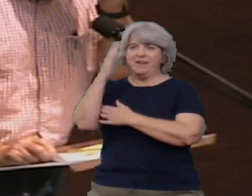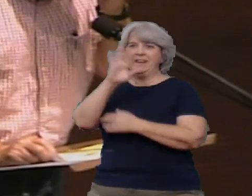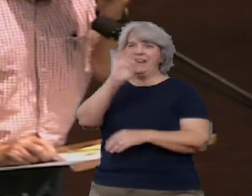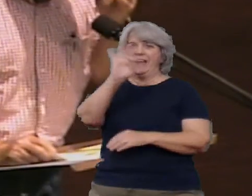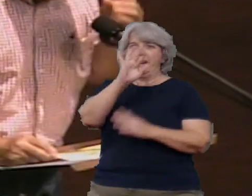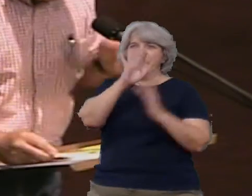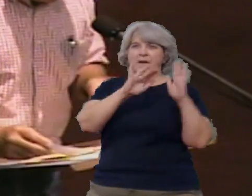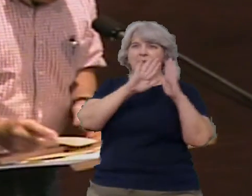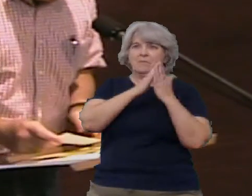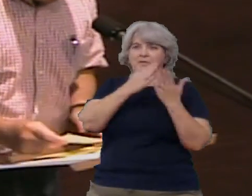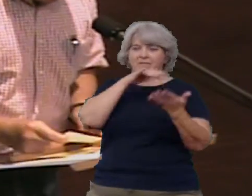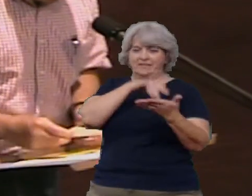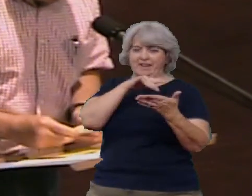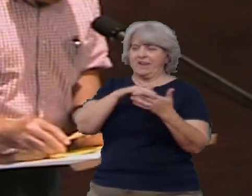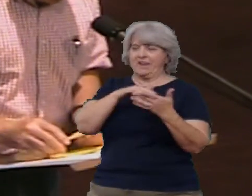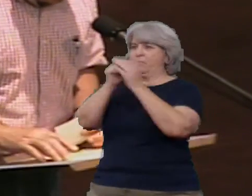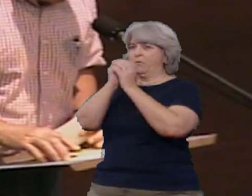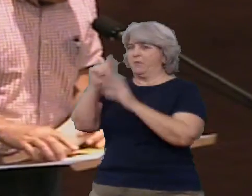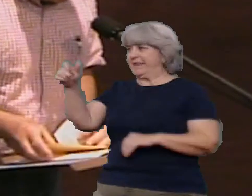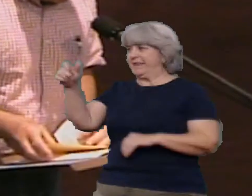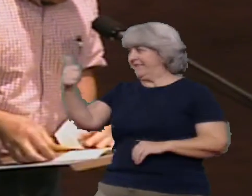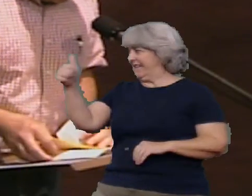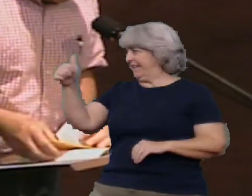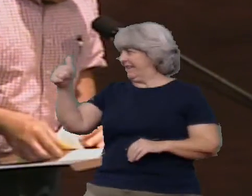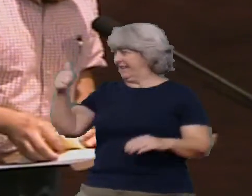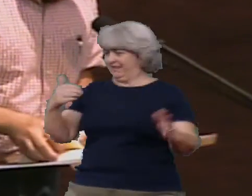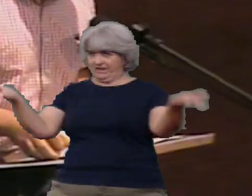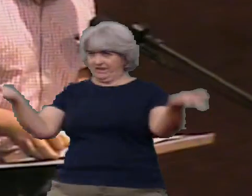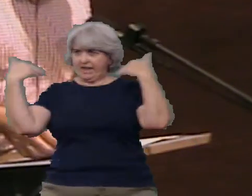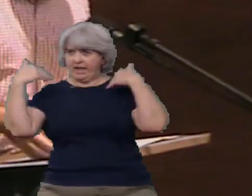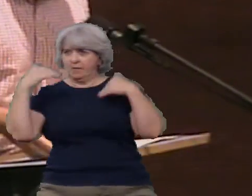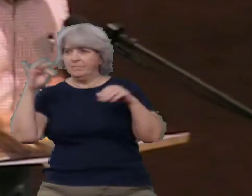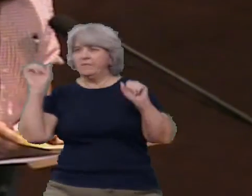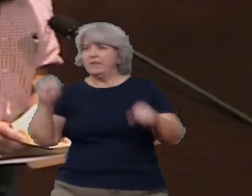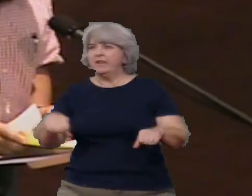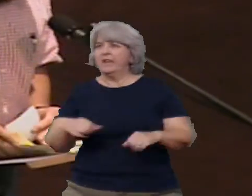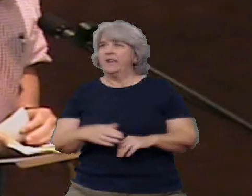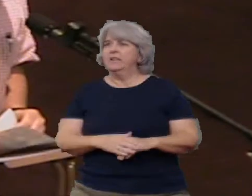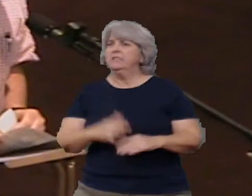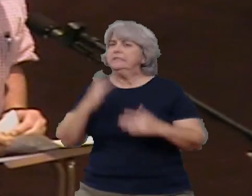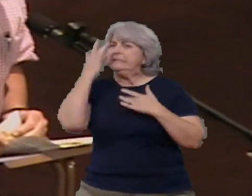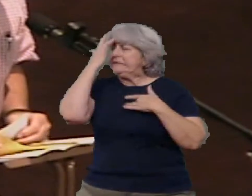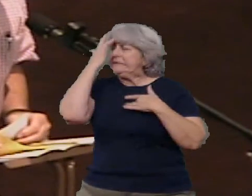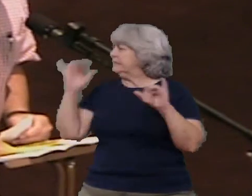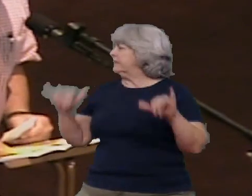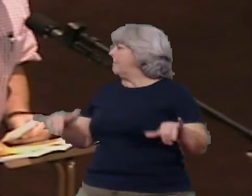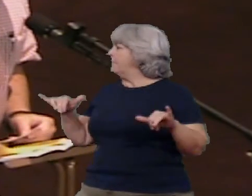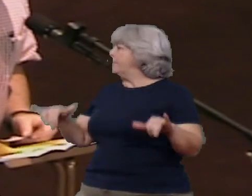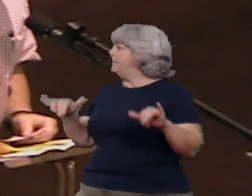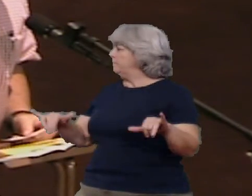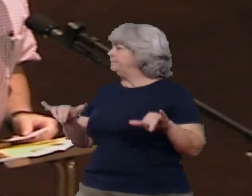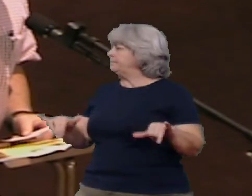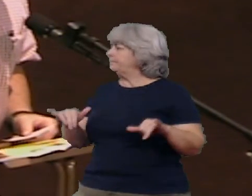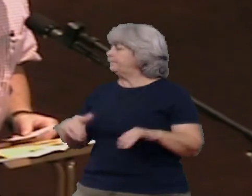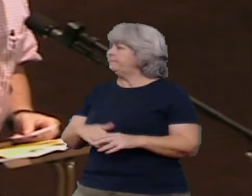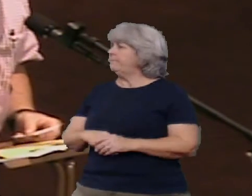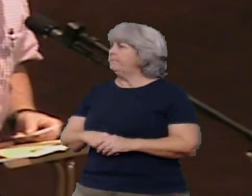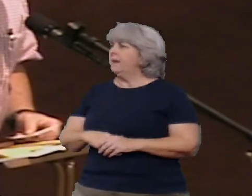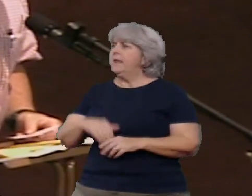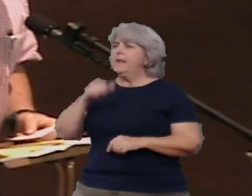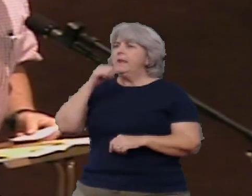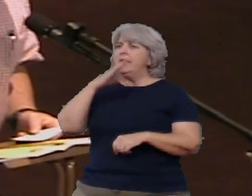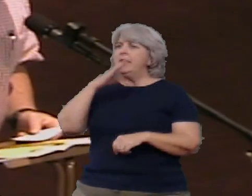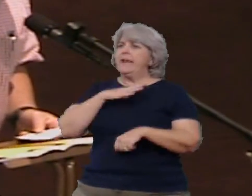for worship service. So join us if you can. No updates on the sick list. The ladies' night out is going to be